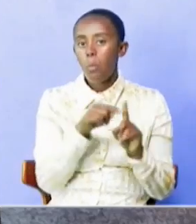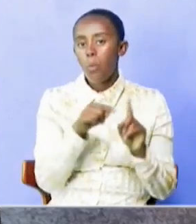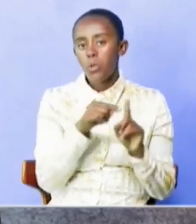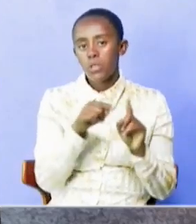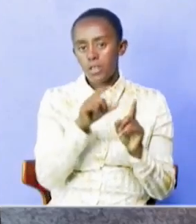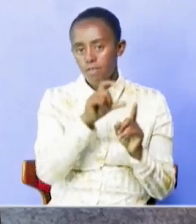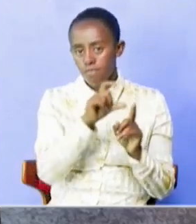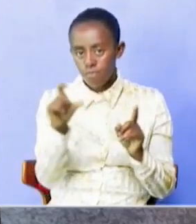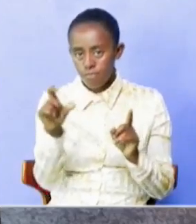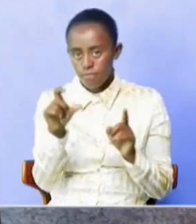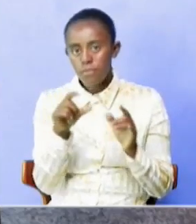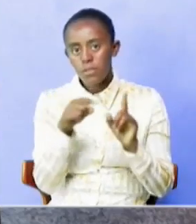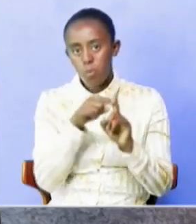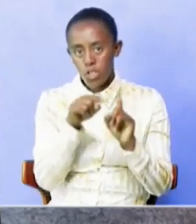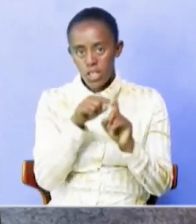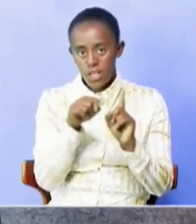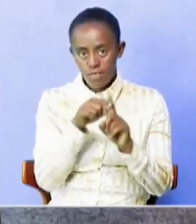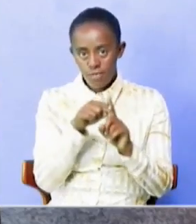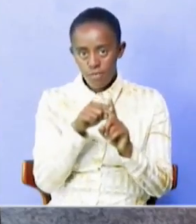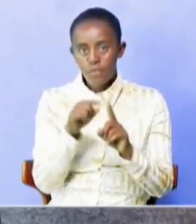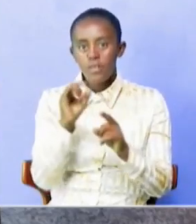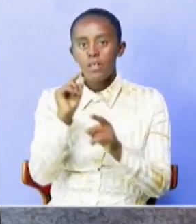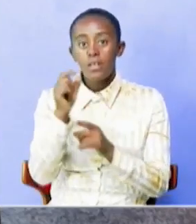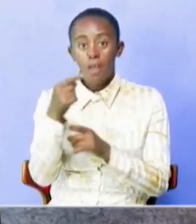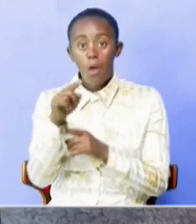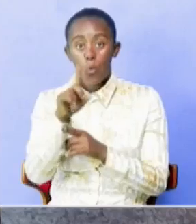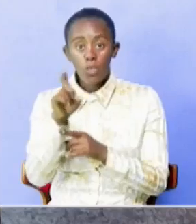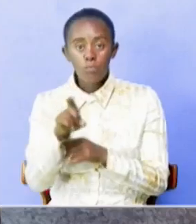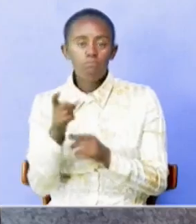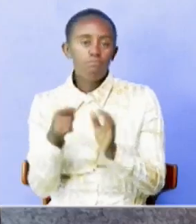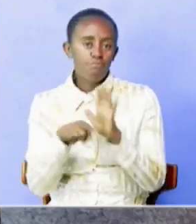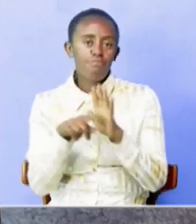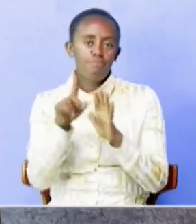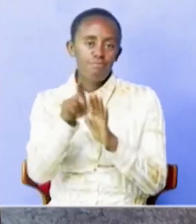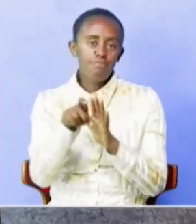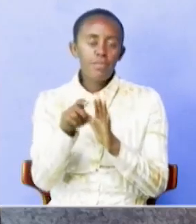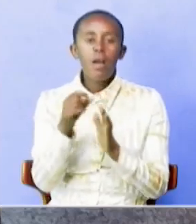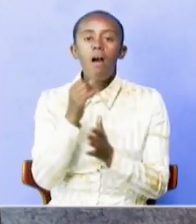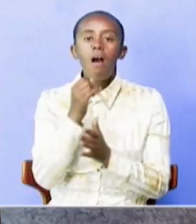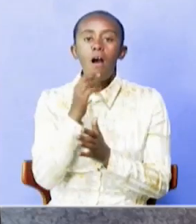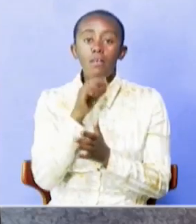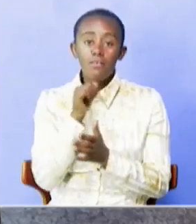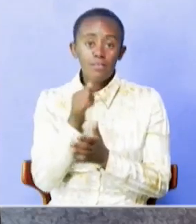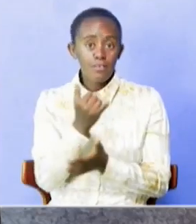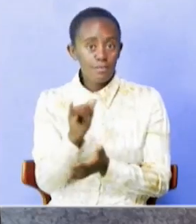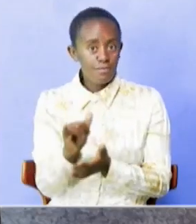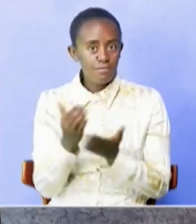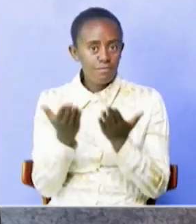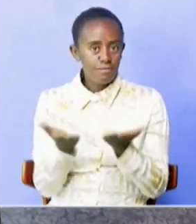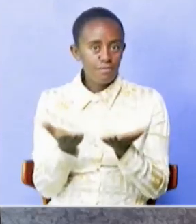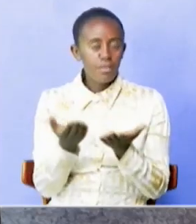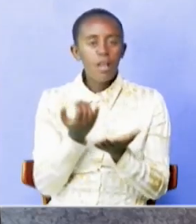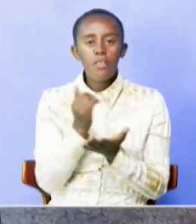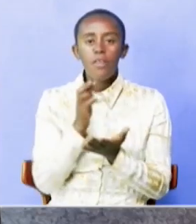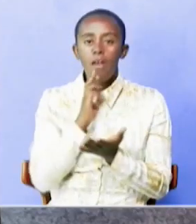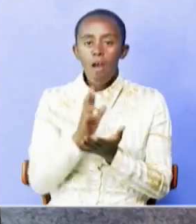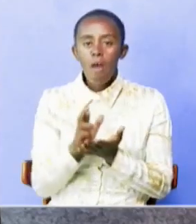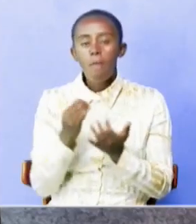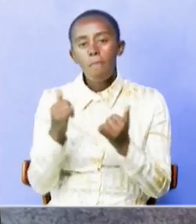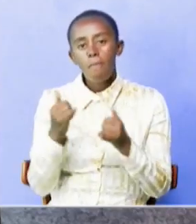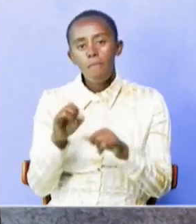positive, the tag question has to be negative. Aren't they? They are playing football